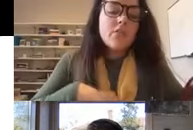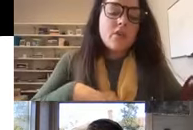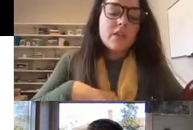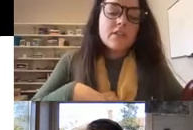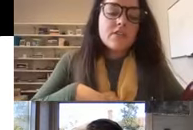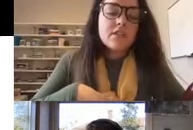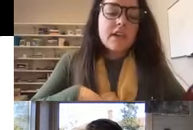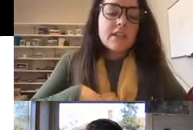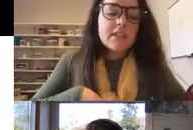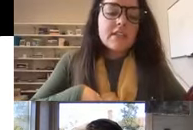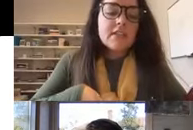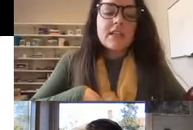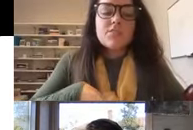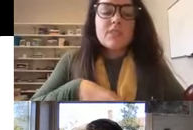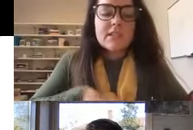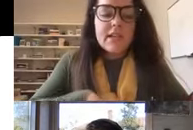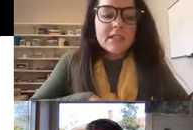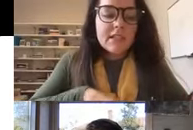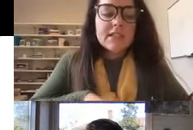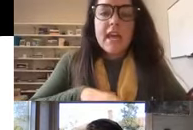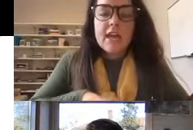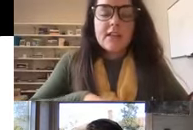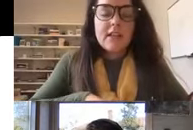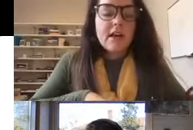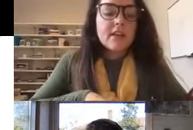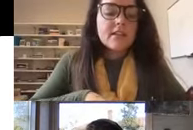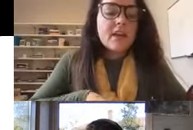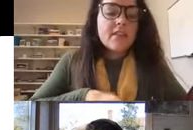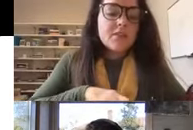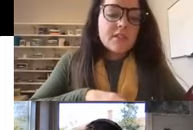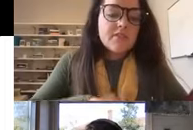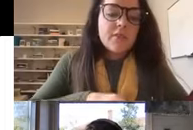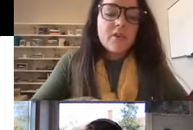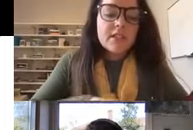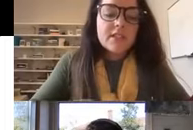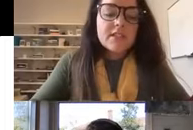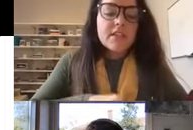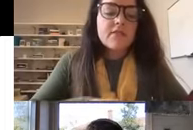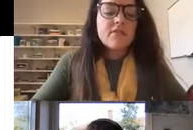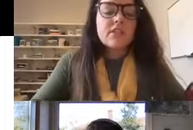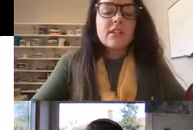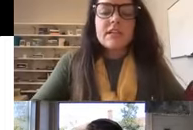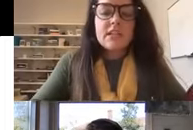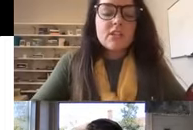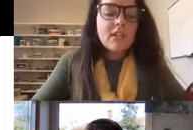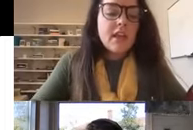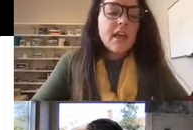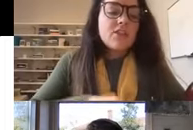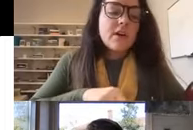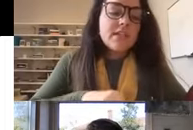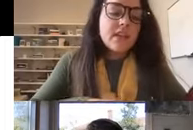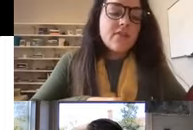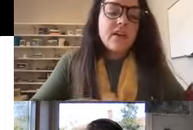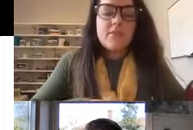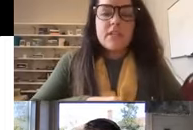our role as social scientists is precisely to analyze the specific processes of racialization and